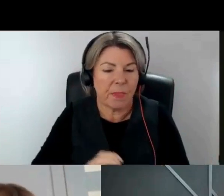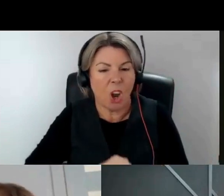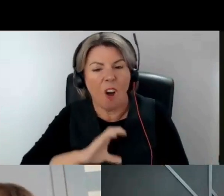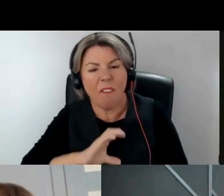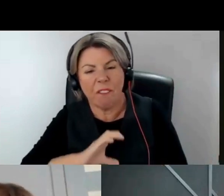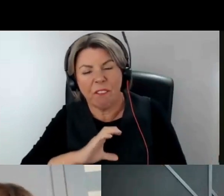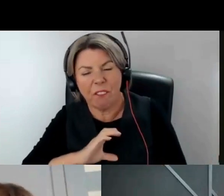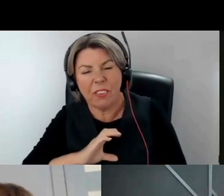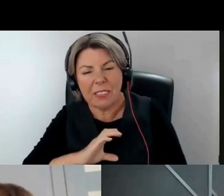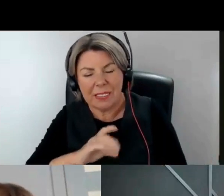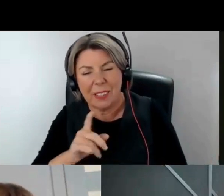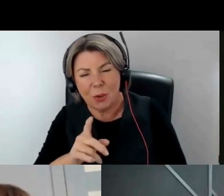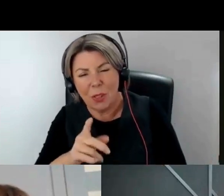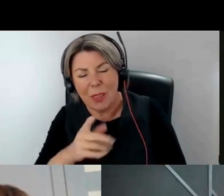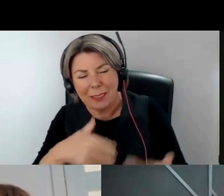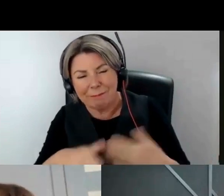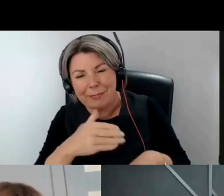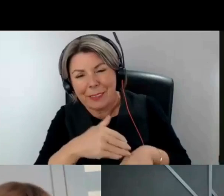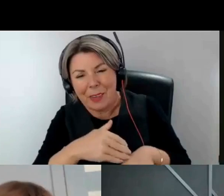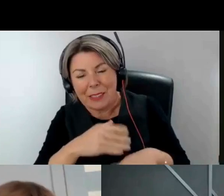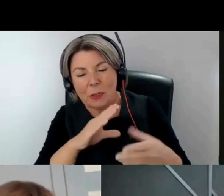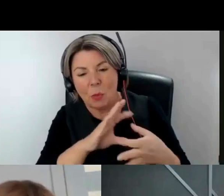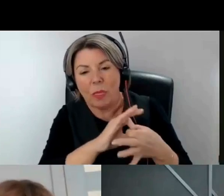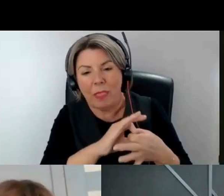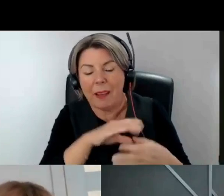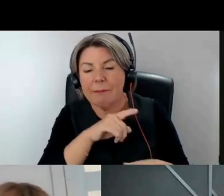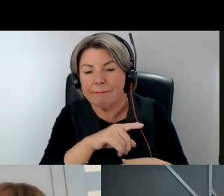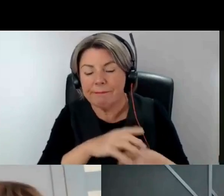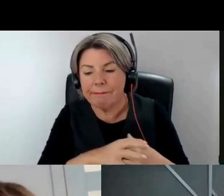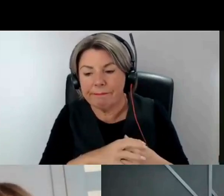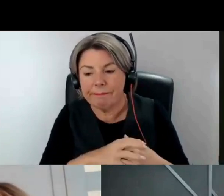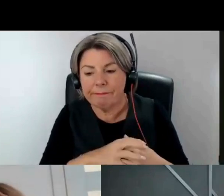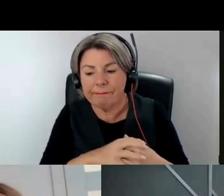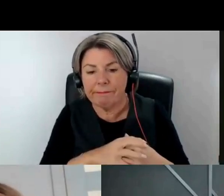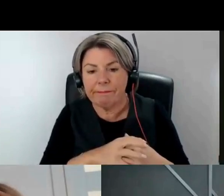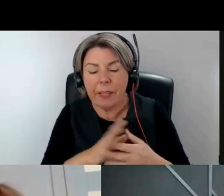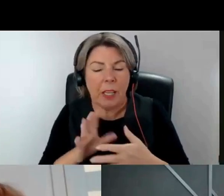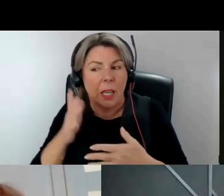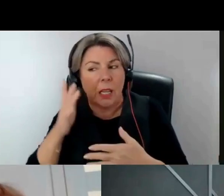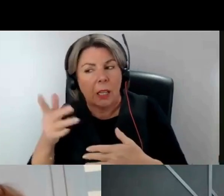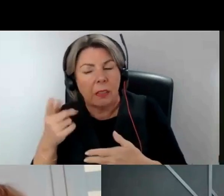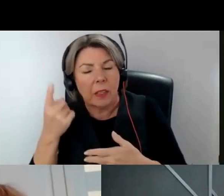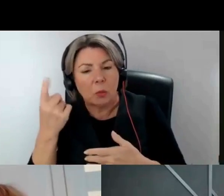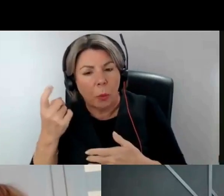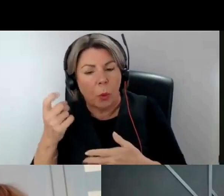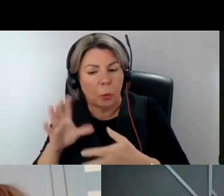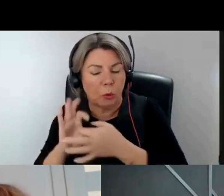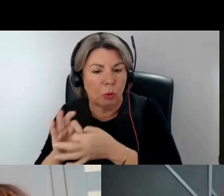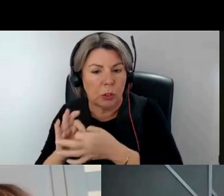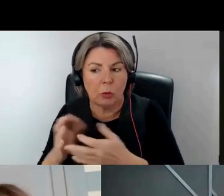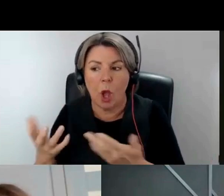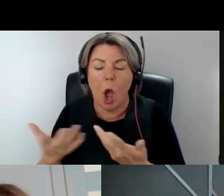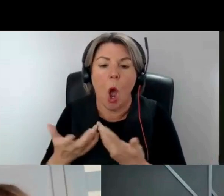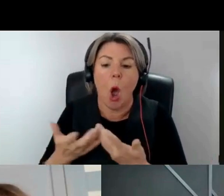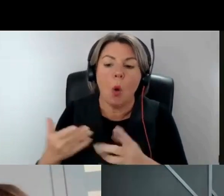is another question that's a little bit related, and that is, someone asking how we get better